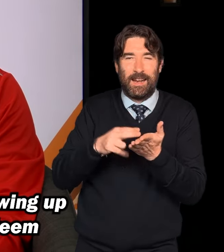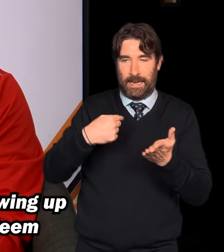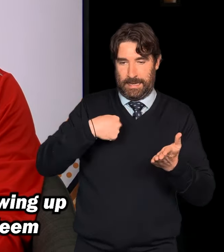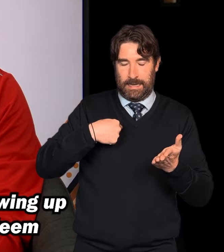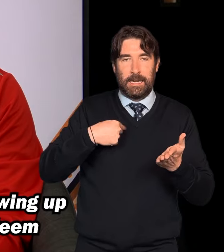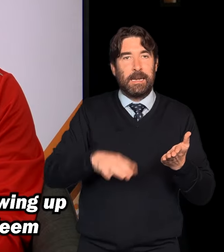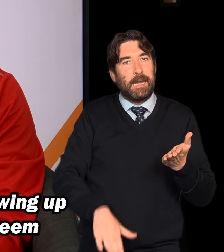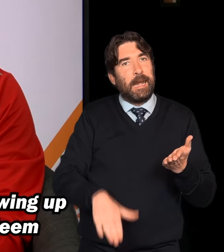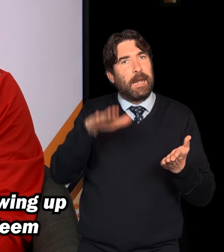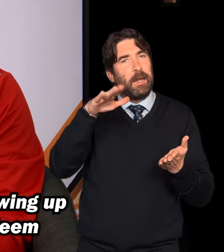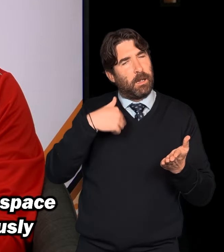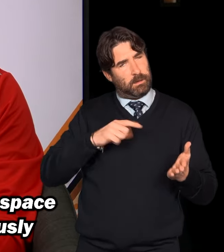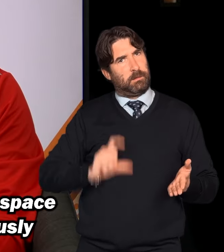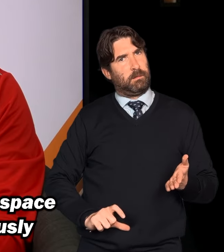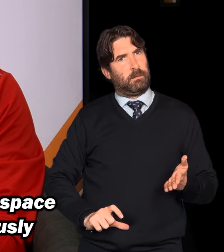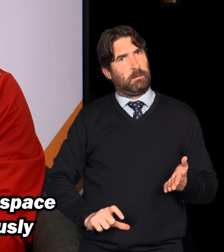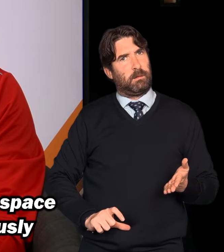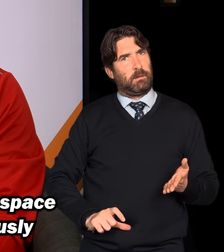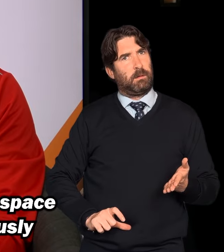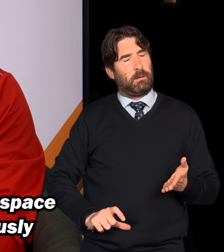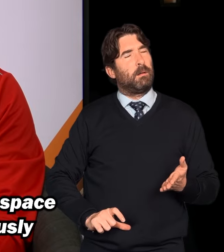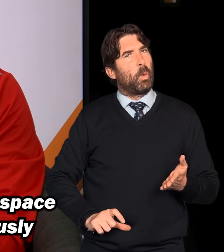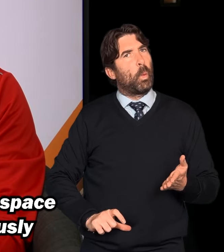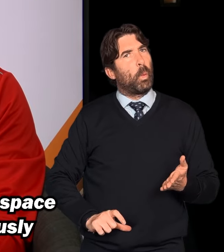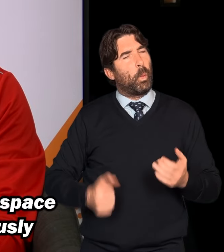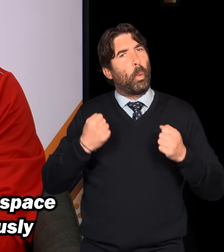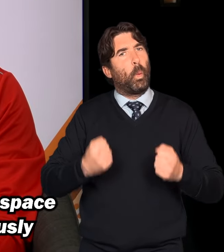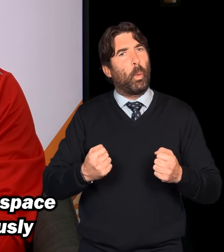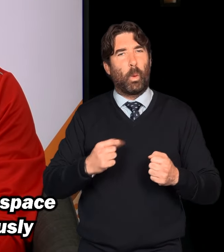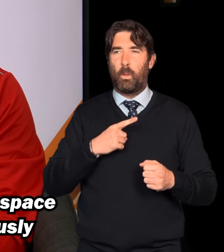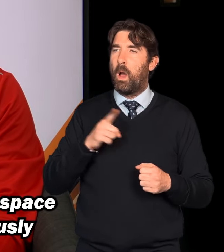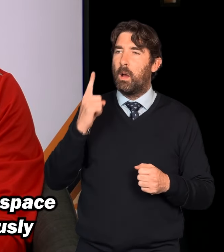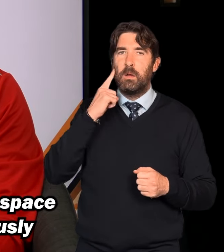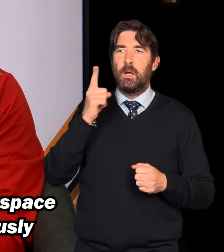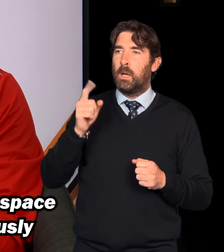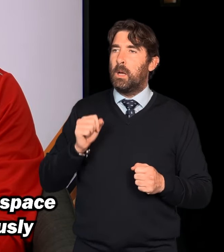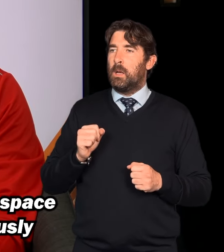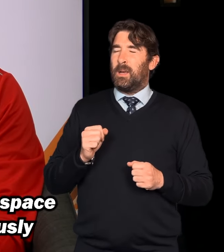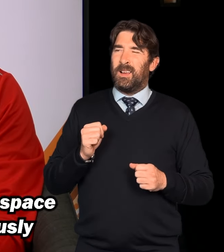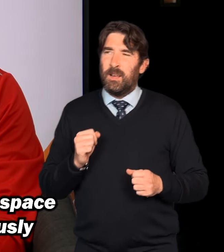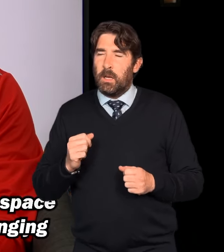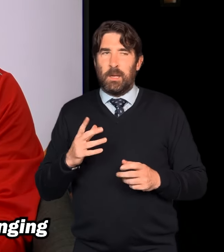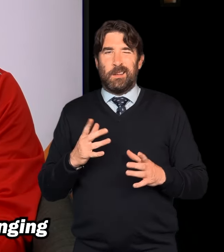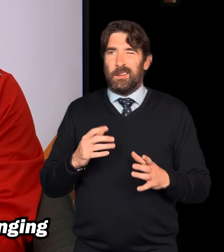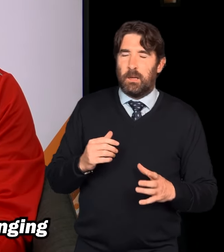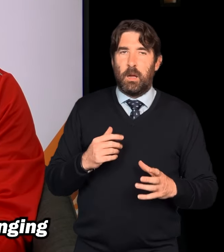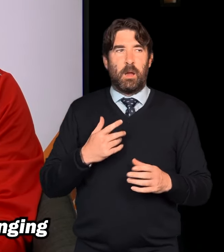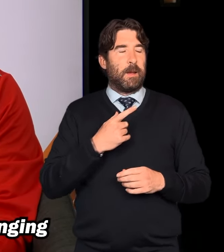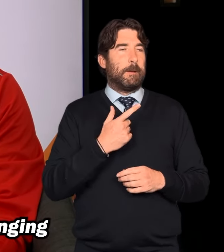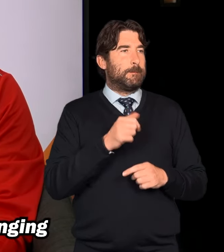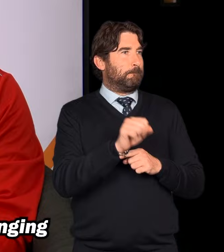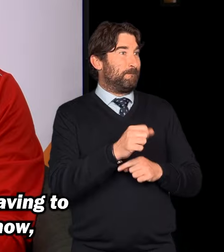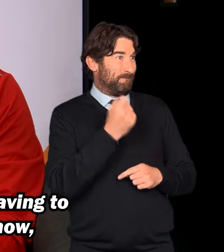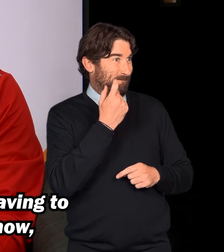obviously the self-esteem being low, having that space where you can just, because obviously listening, it's